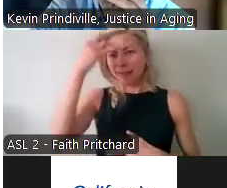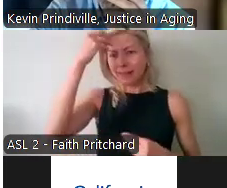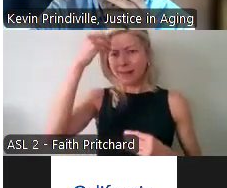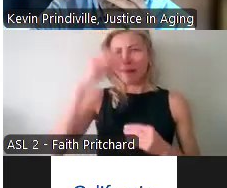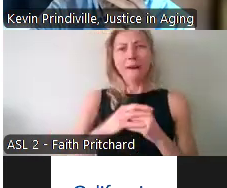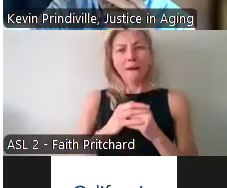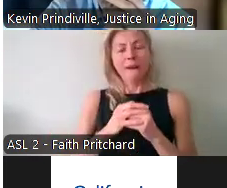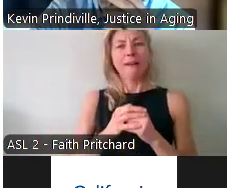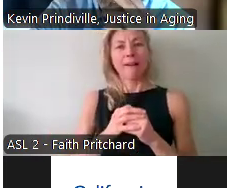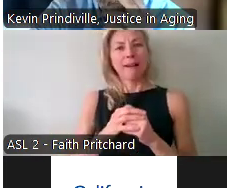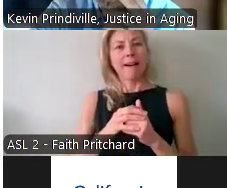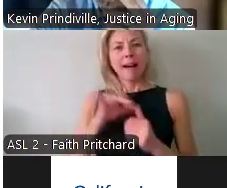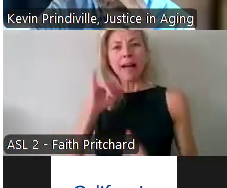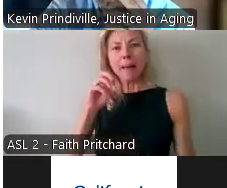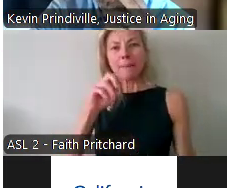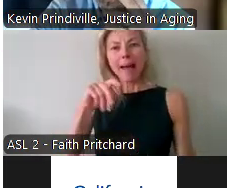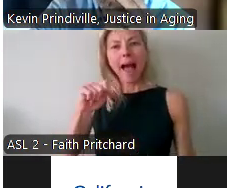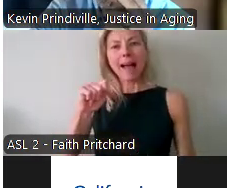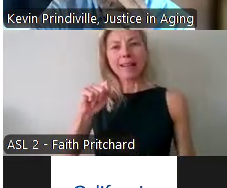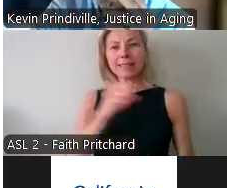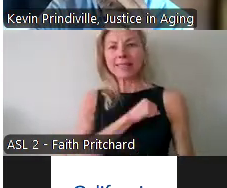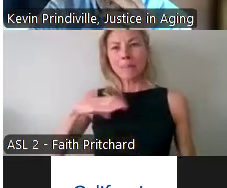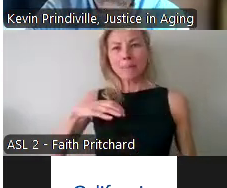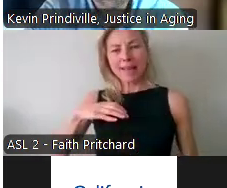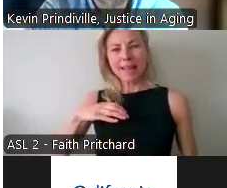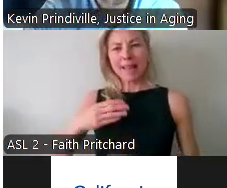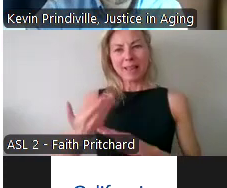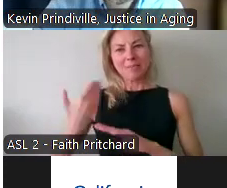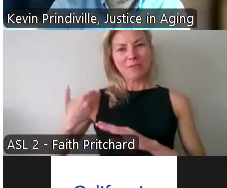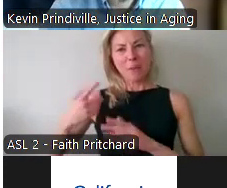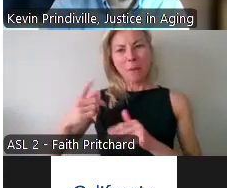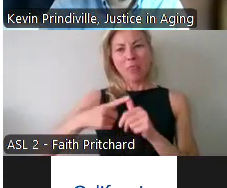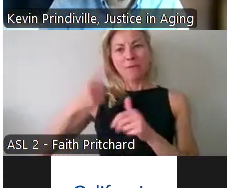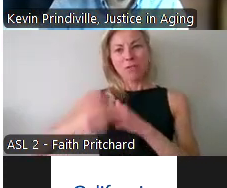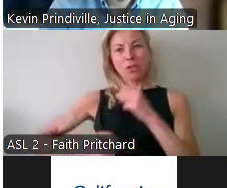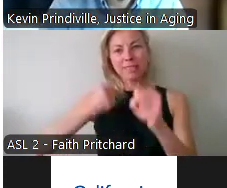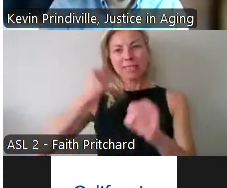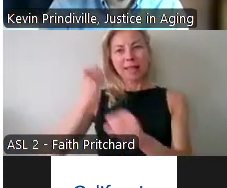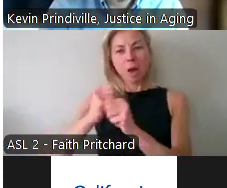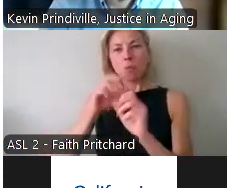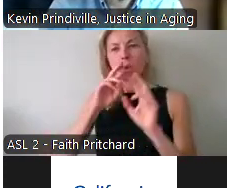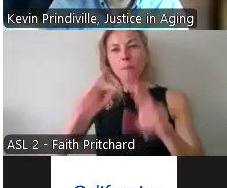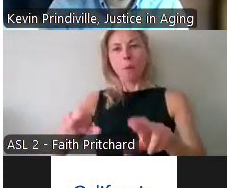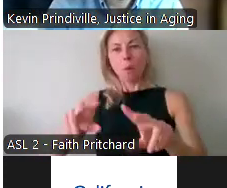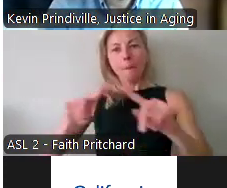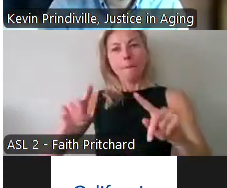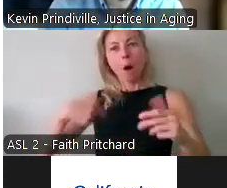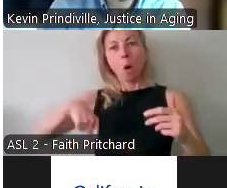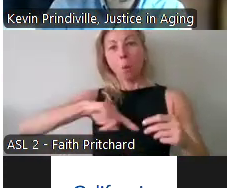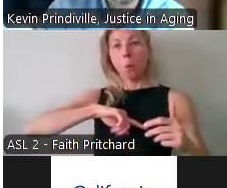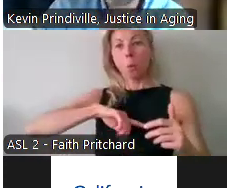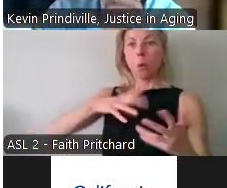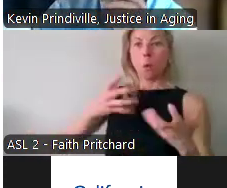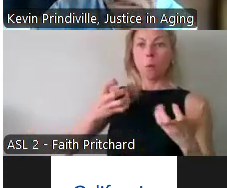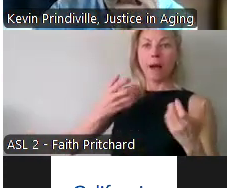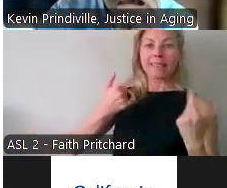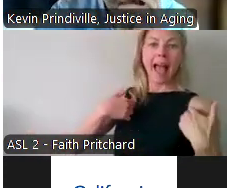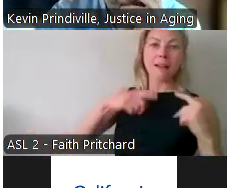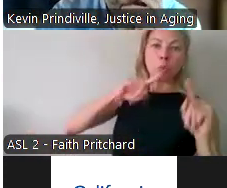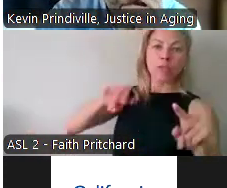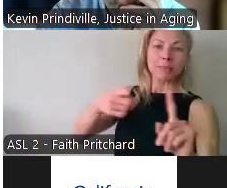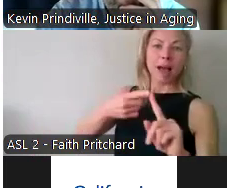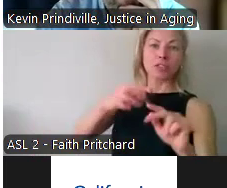Impact Committee a few years ago, when the first annual report came out, was to do a response to the report. And I just want to